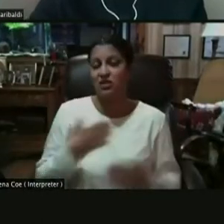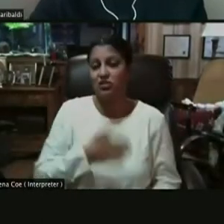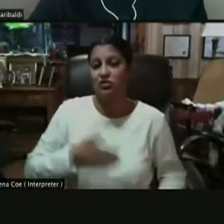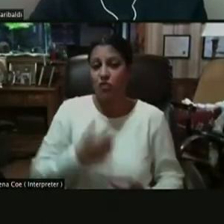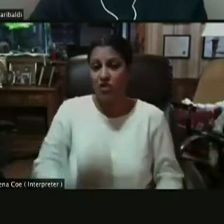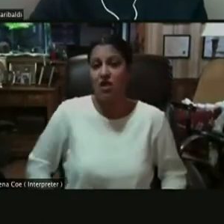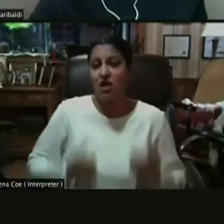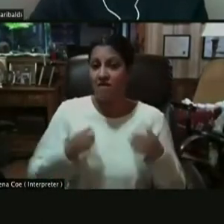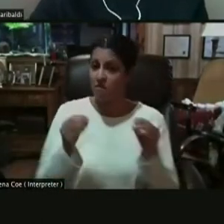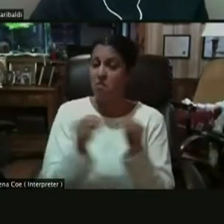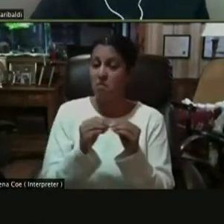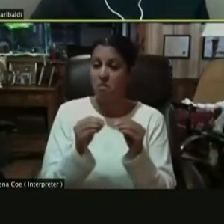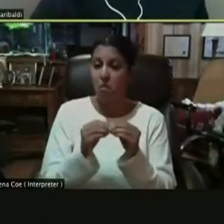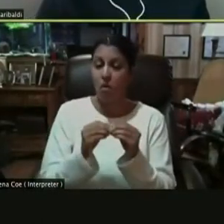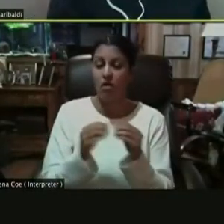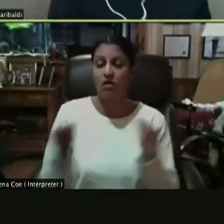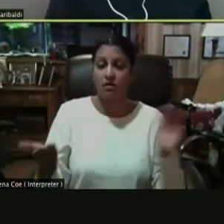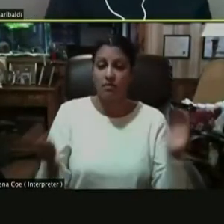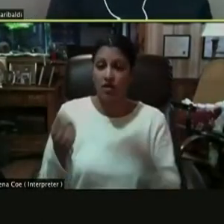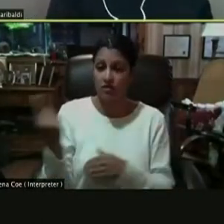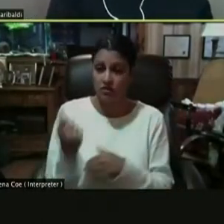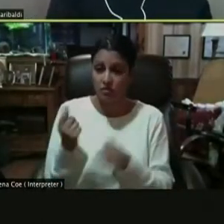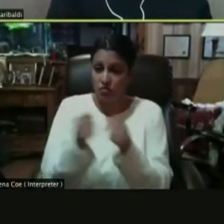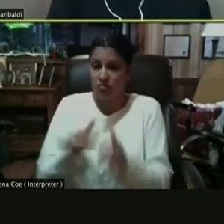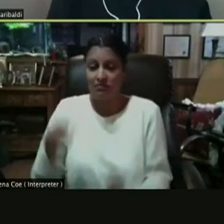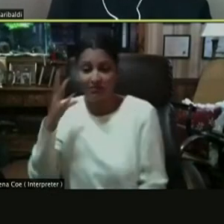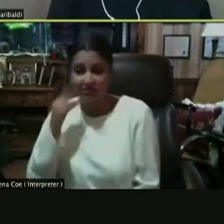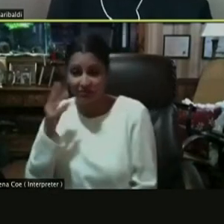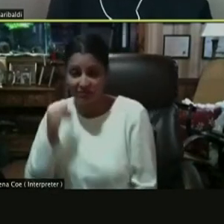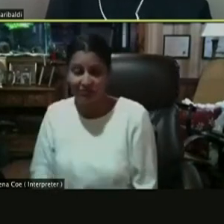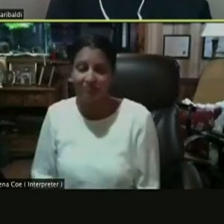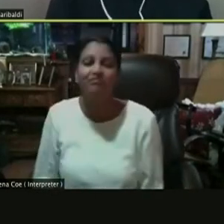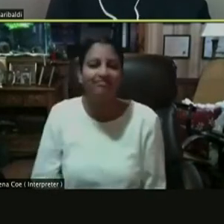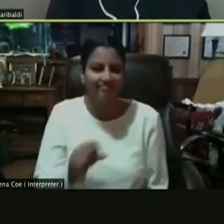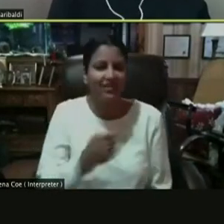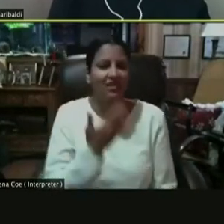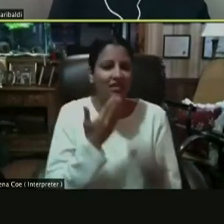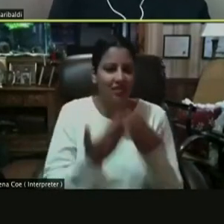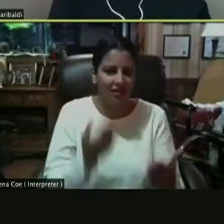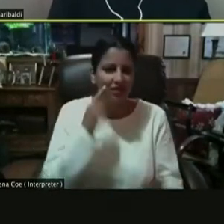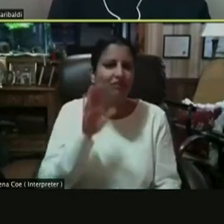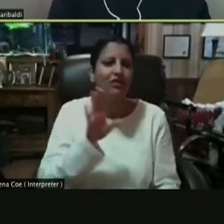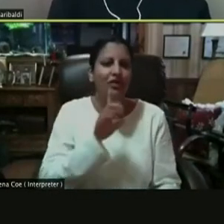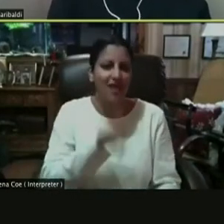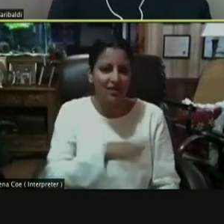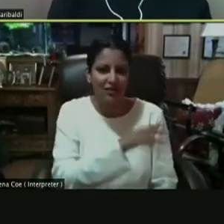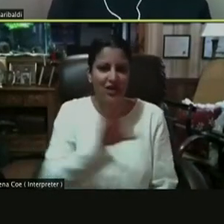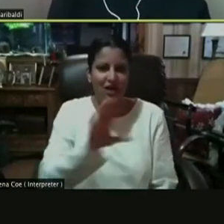experience. Absolutely. Thank you for your answer, and more so, thank you for your service.